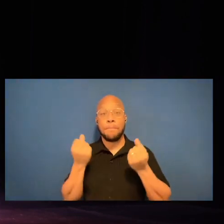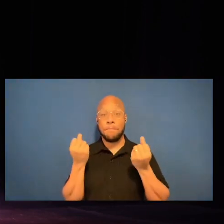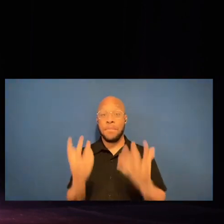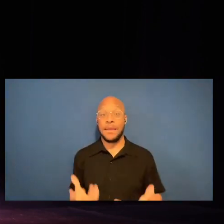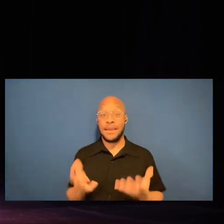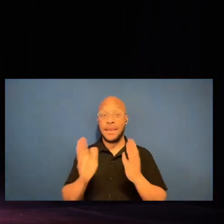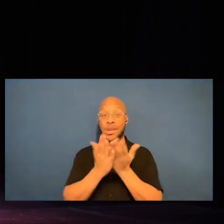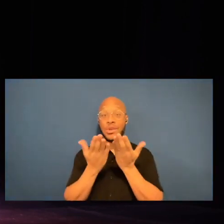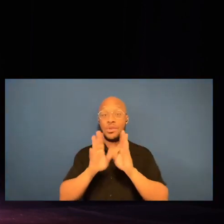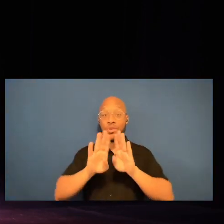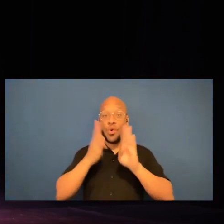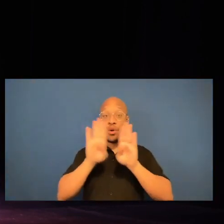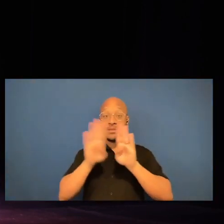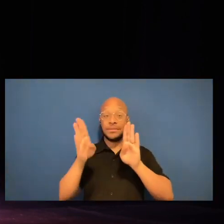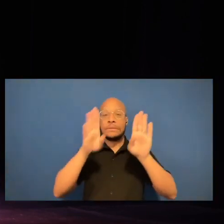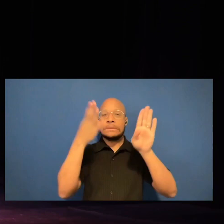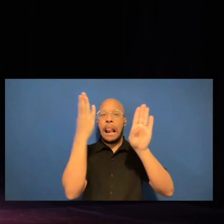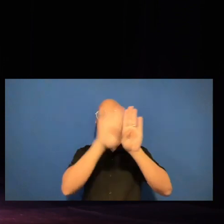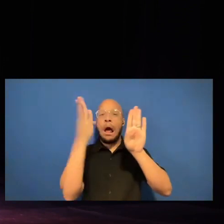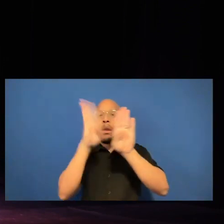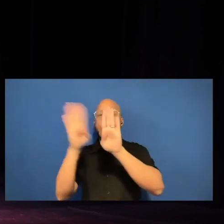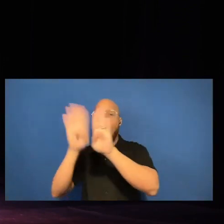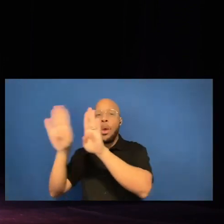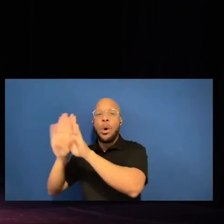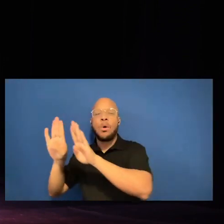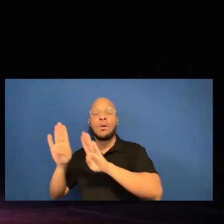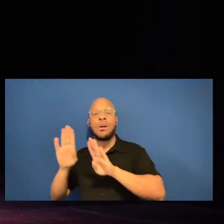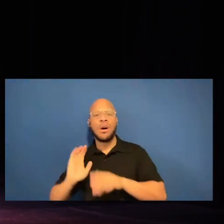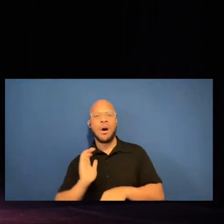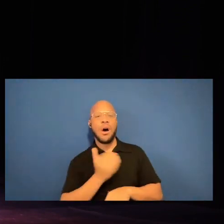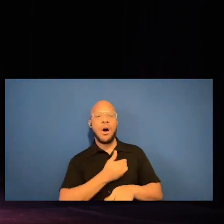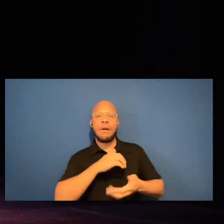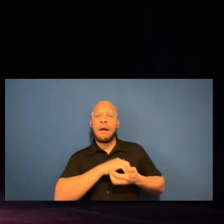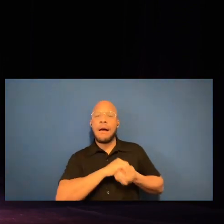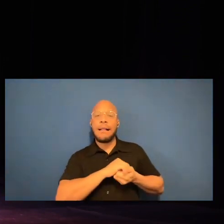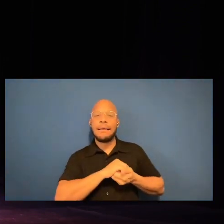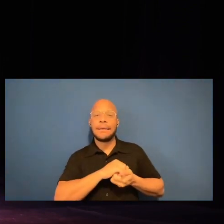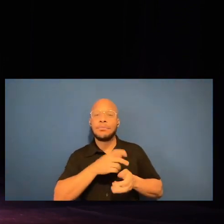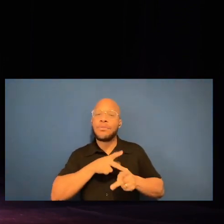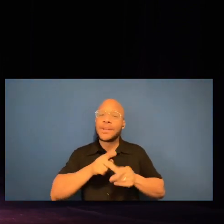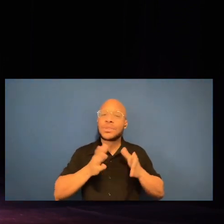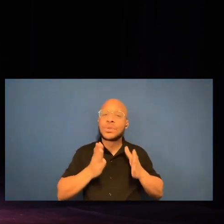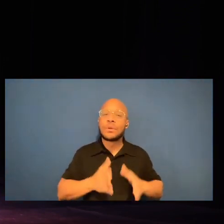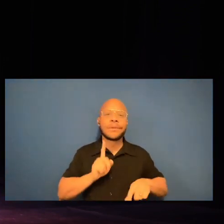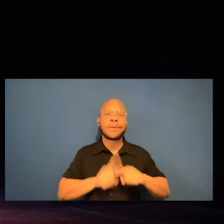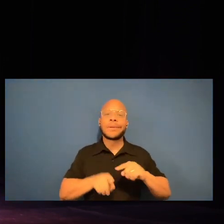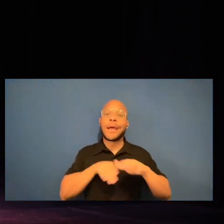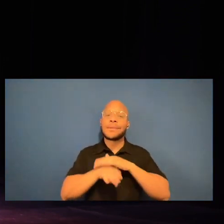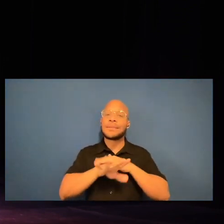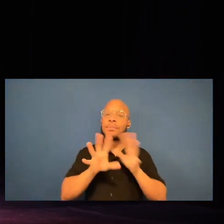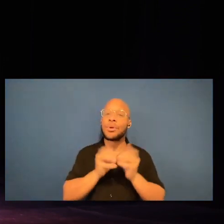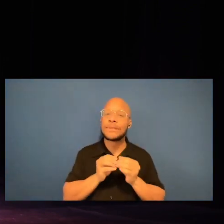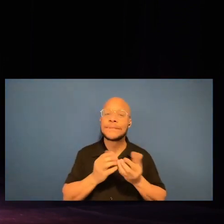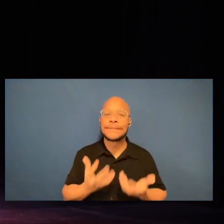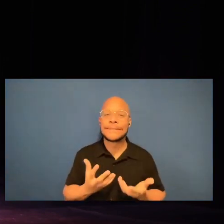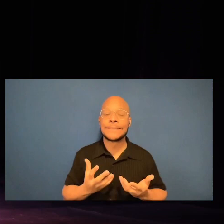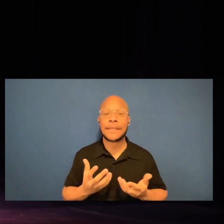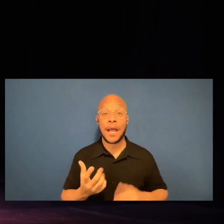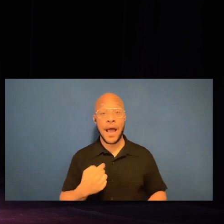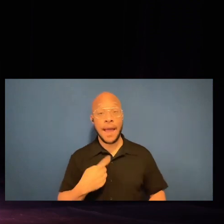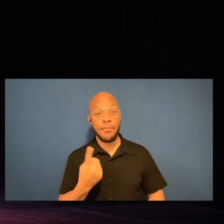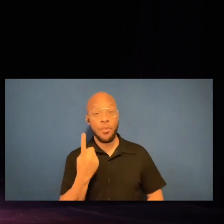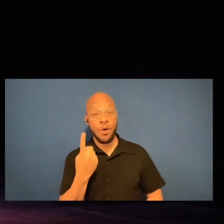build. And I am one of those leaders, forced to peel away the remaining vestiges of the